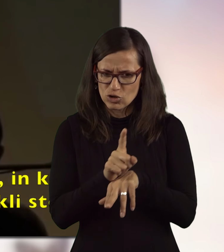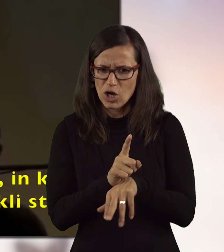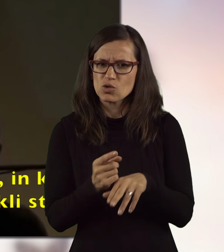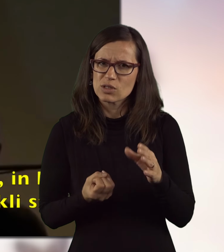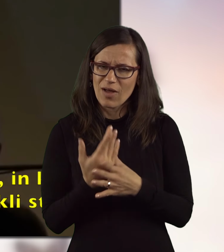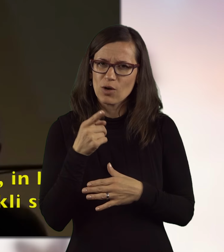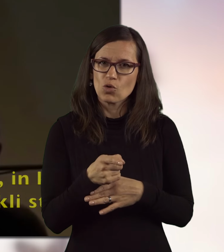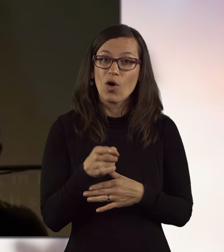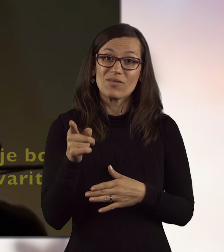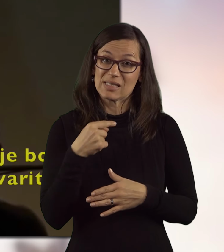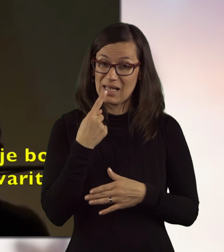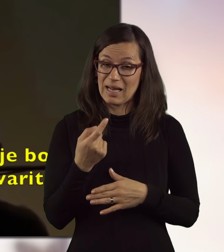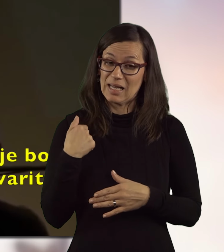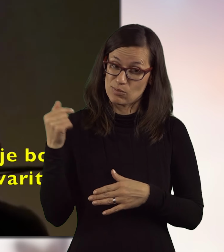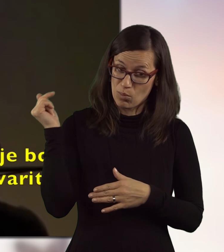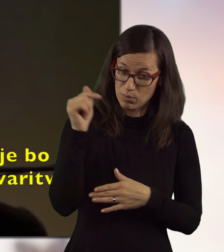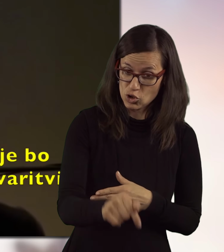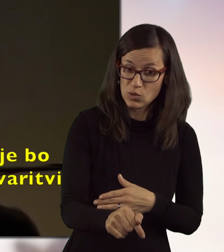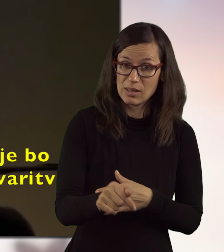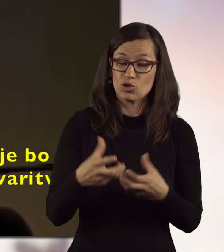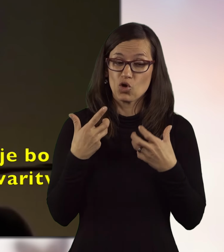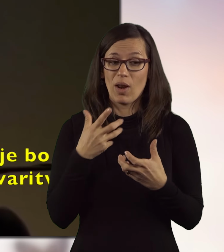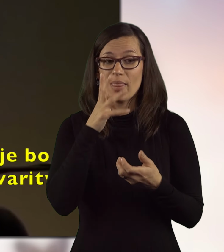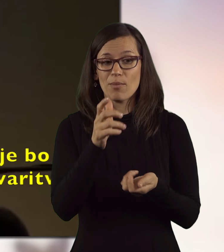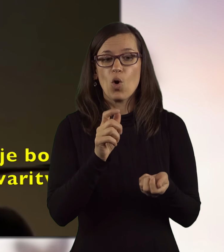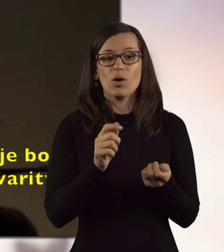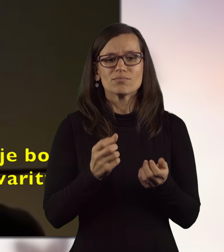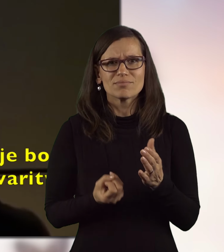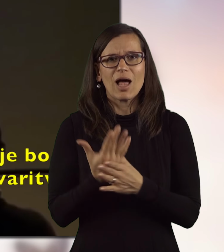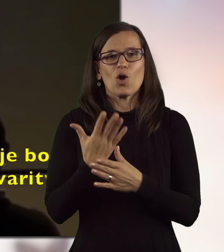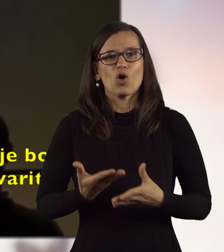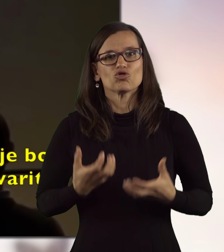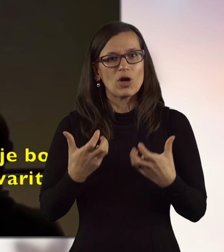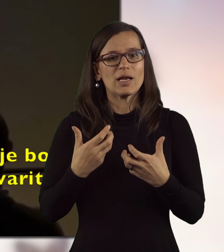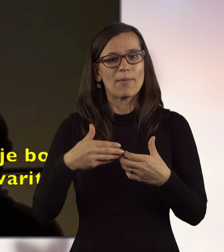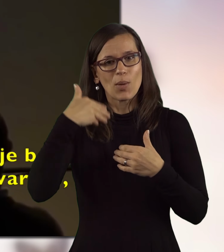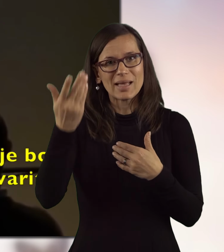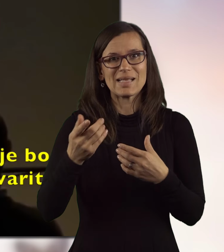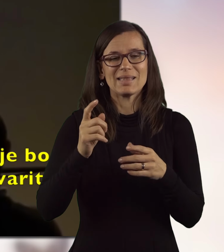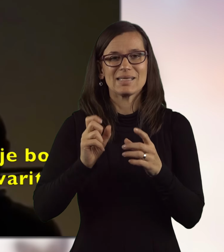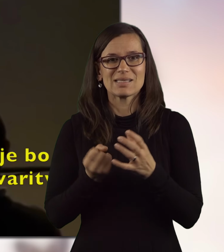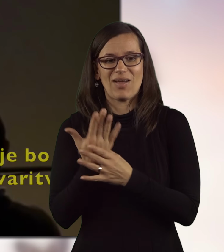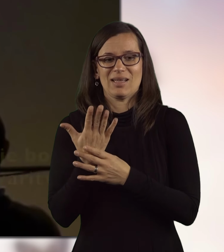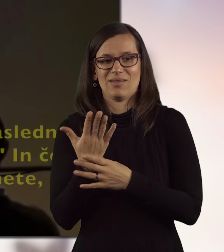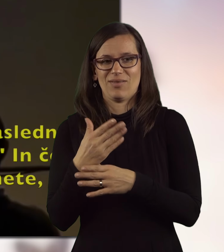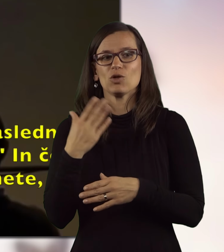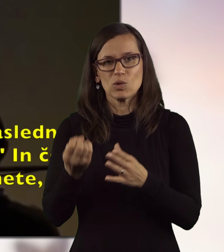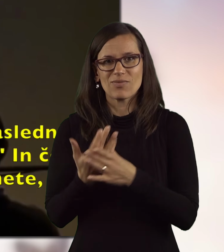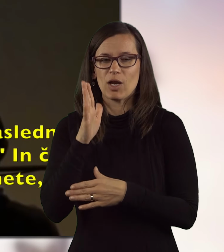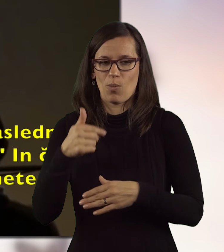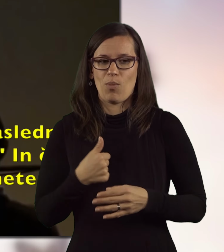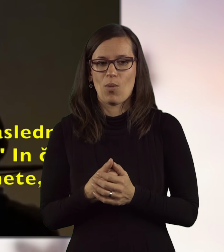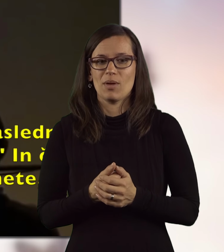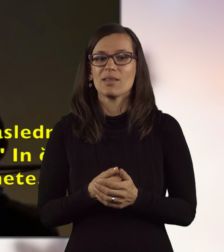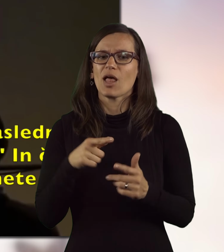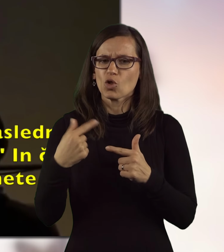I'll create that. You said, I'll go forth, and life will stir up what I want to create next, and then I will. And then